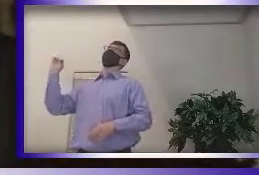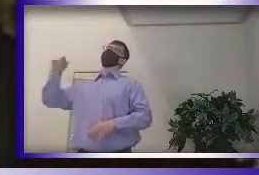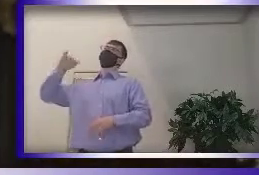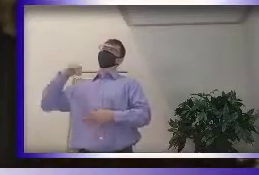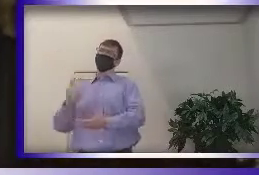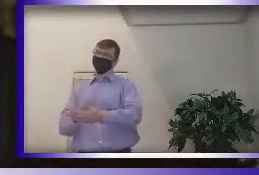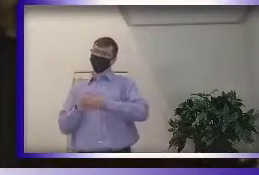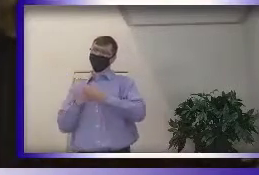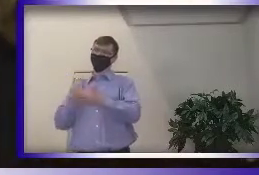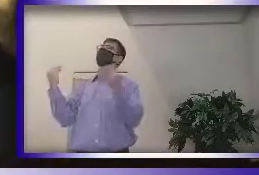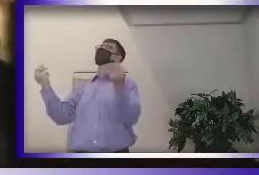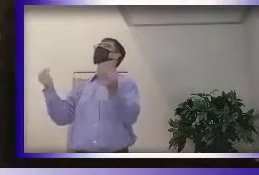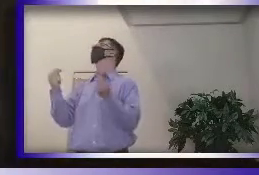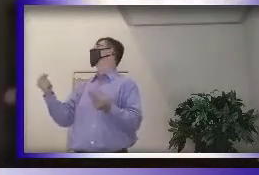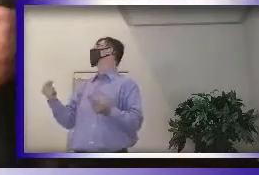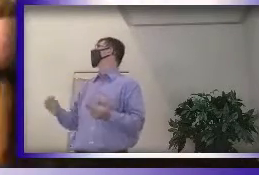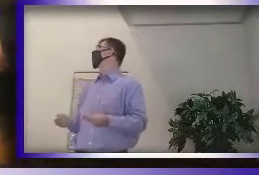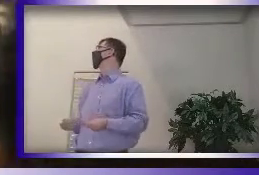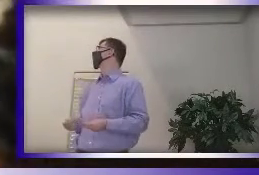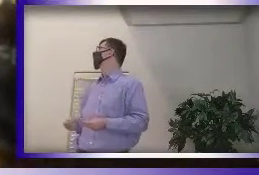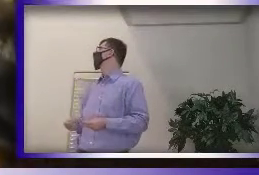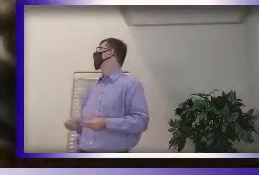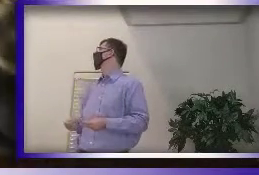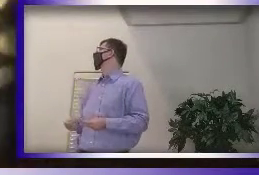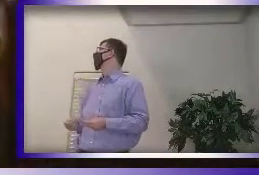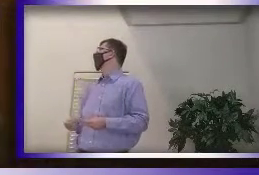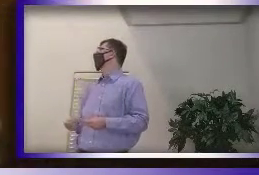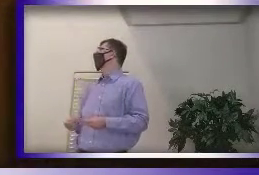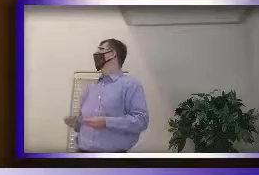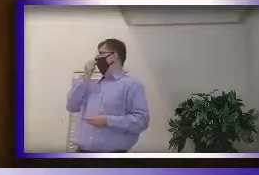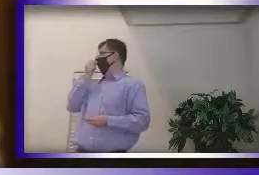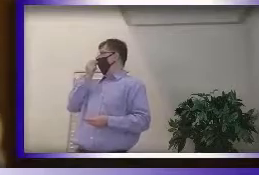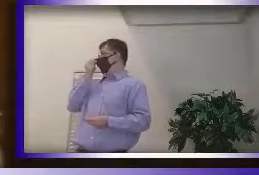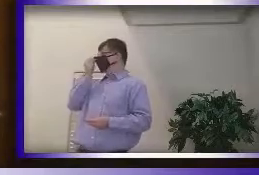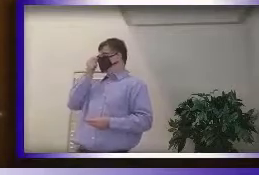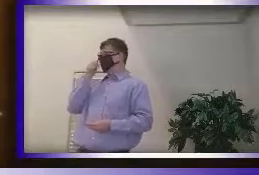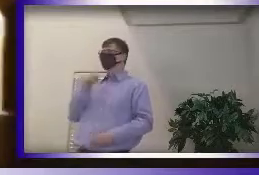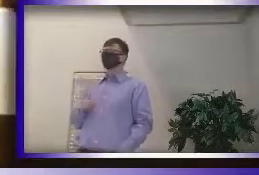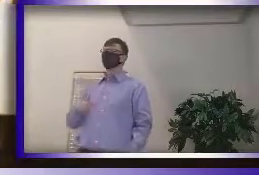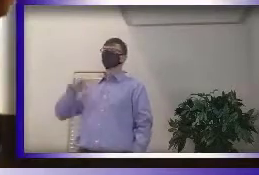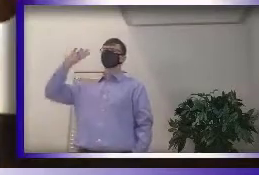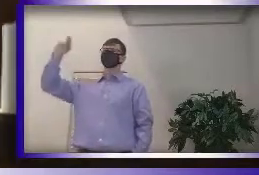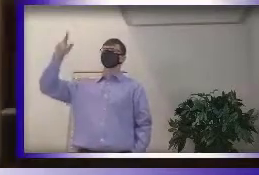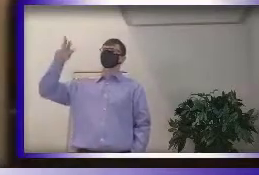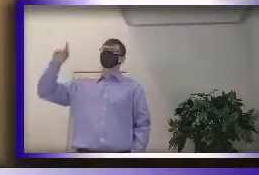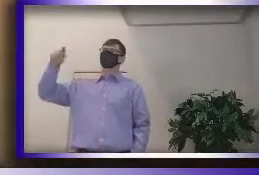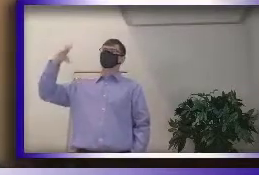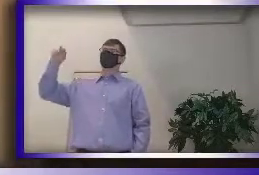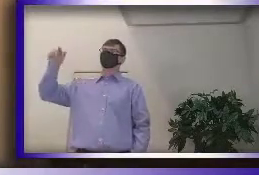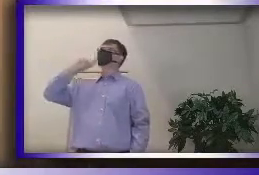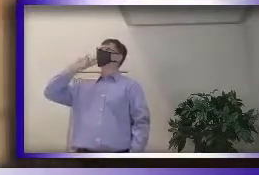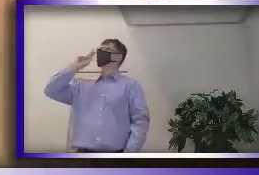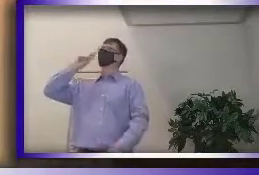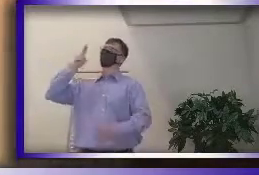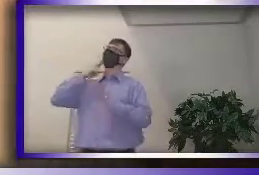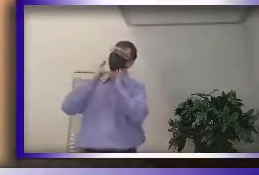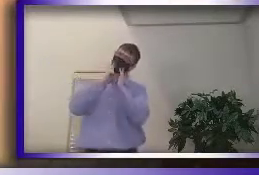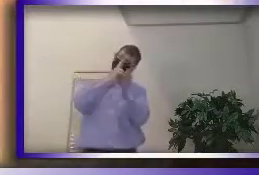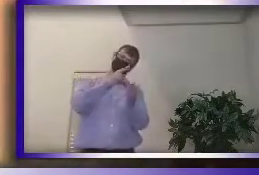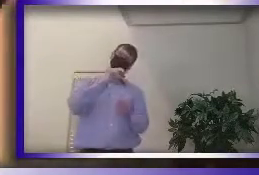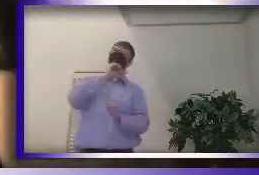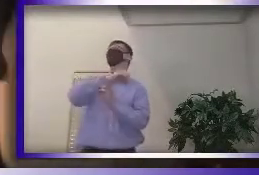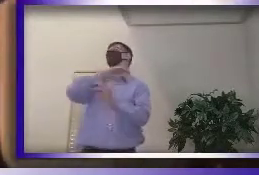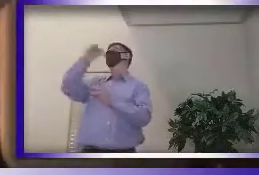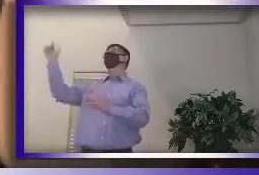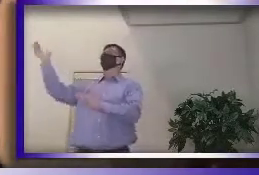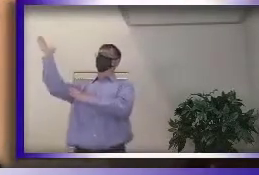Who says you can't have fun on Sunday mornings? So if you think about it, there are many traditions where people take on a new name. When